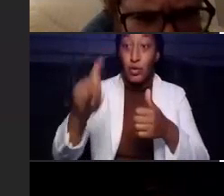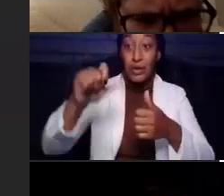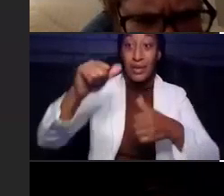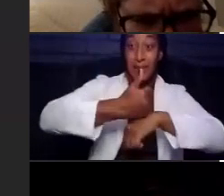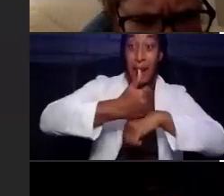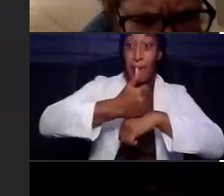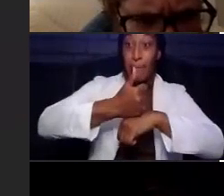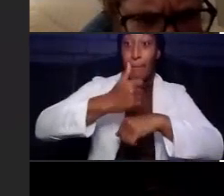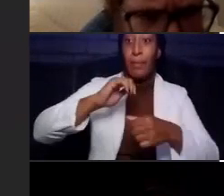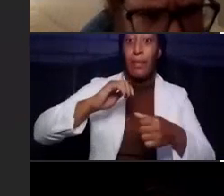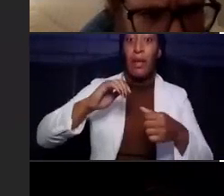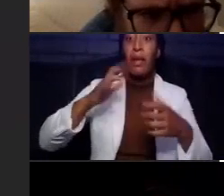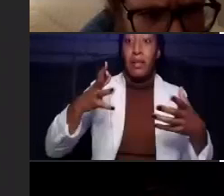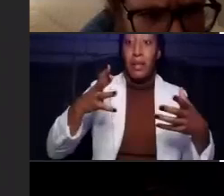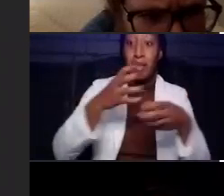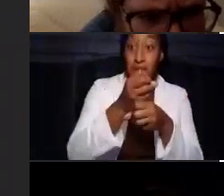you can see that.